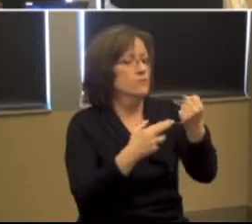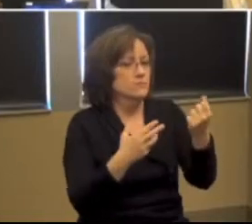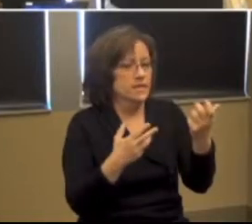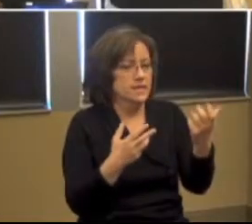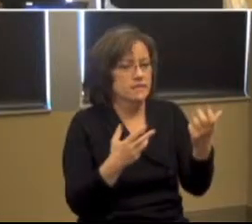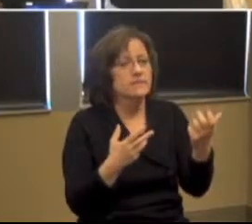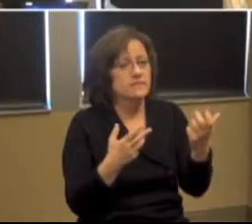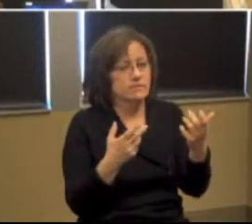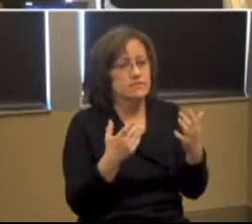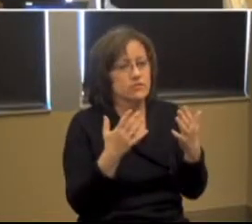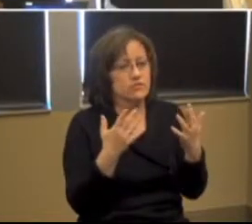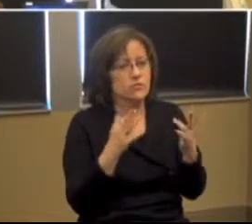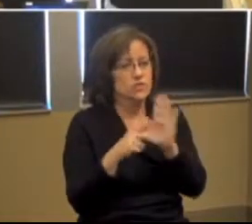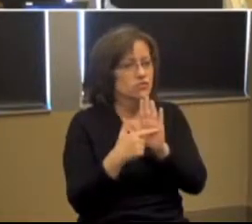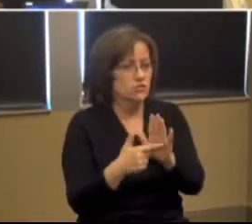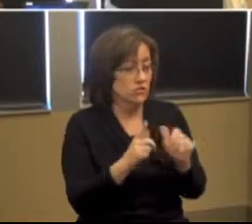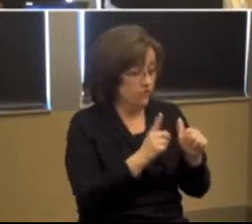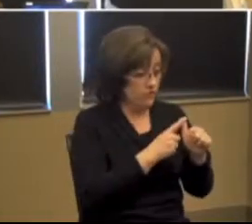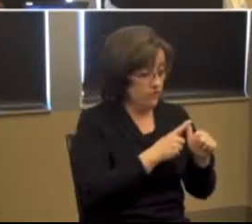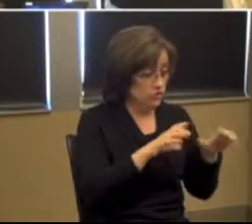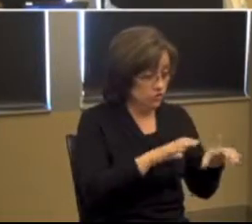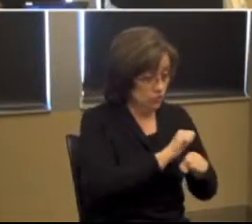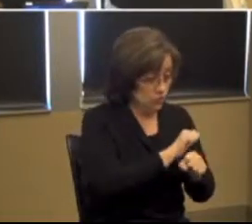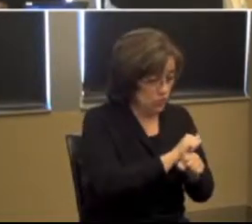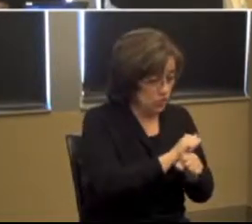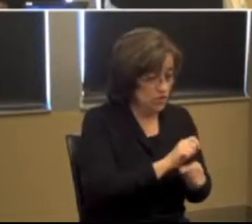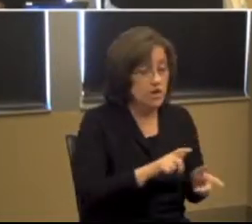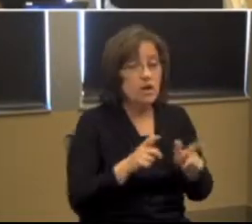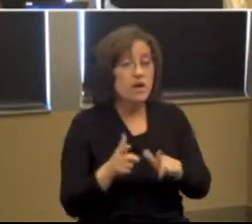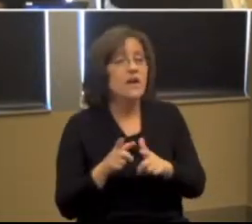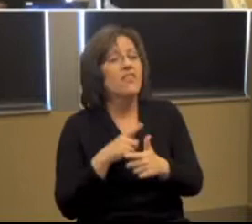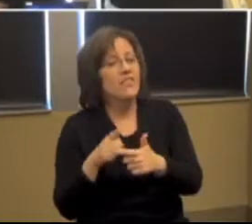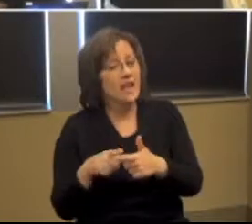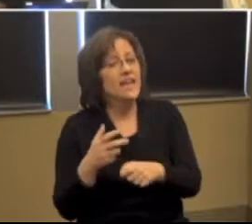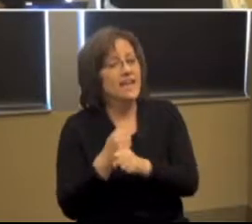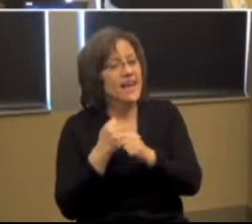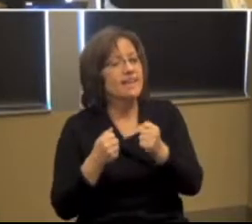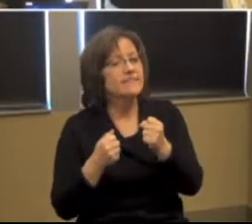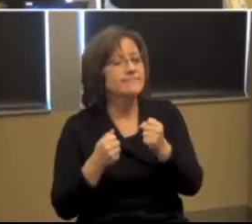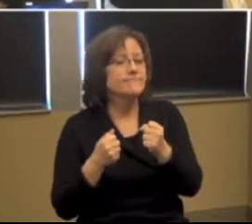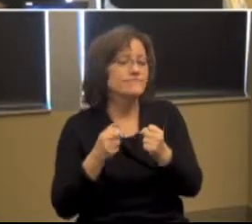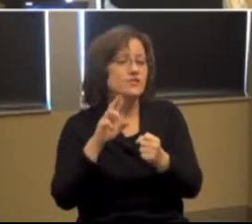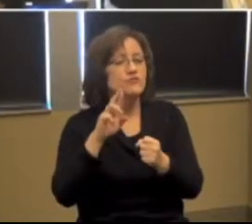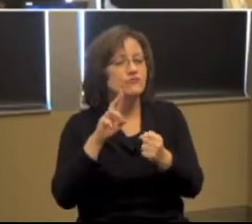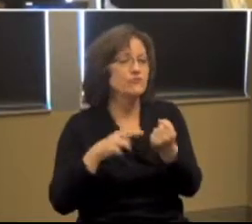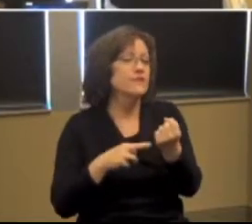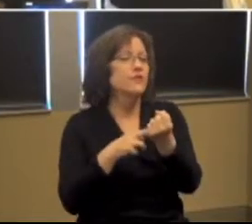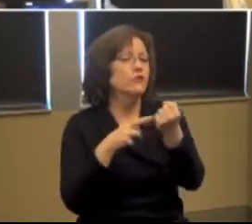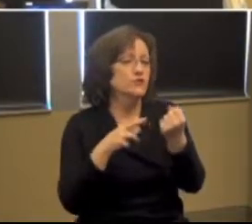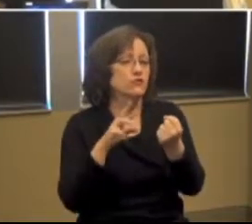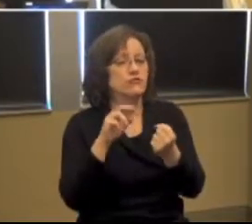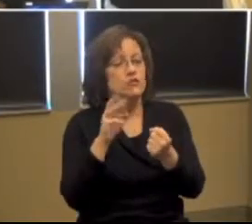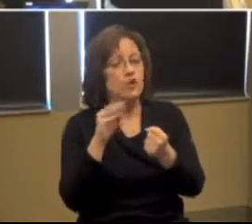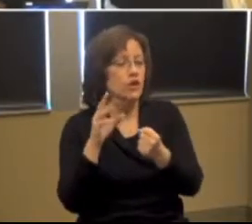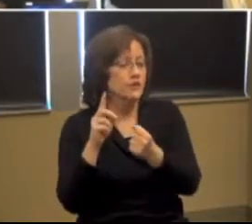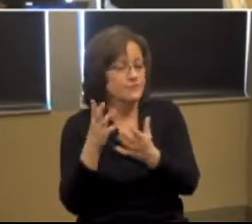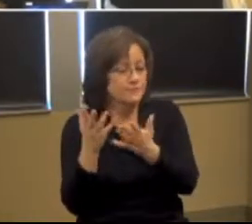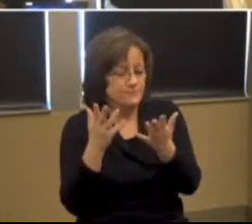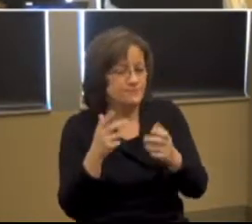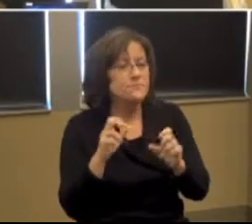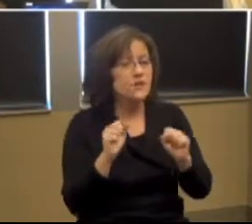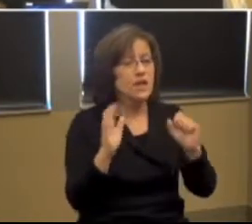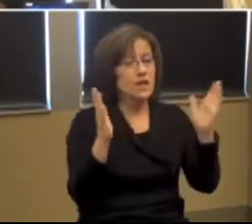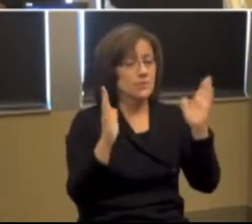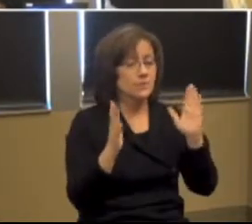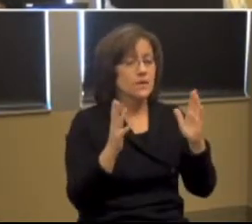reinforcement. So it shows them, first I do my work, then I get my reinforcer. So you can pair it with the larger daily schedule.